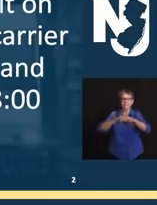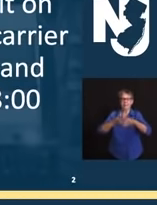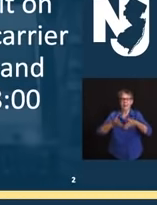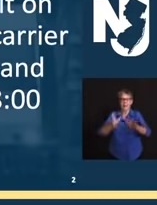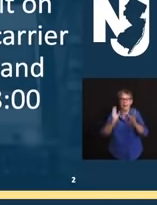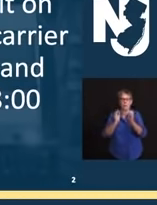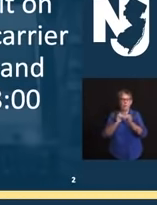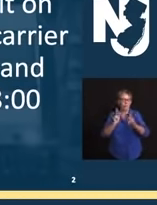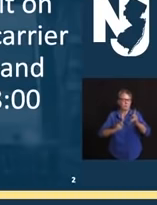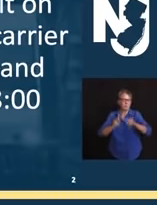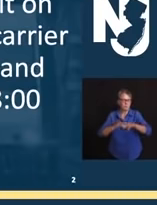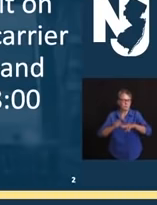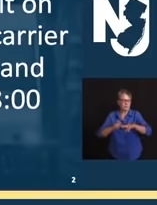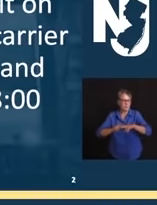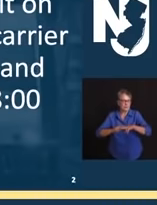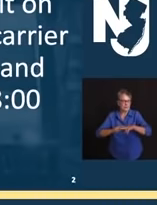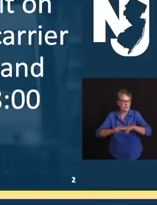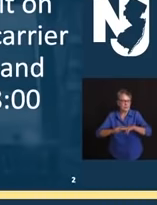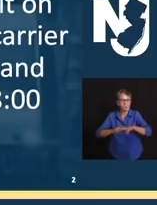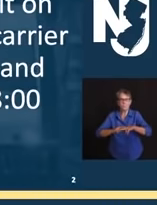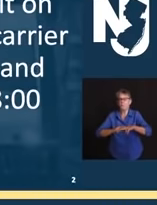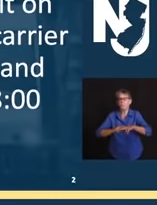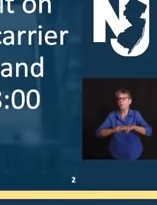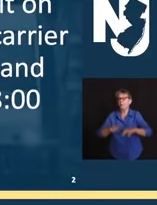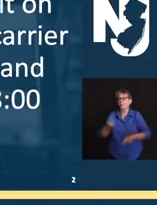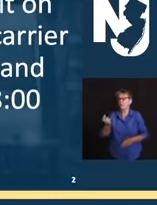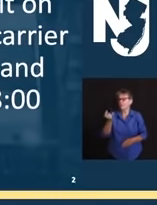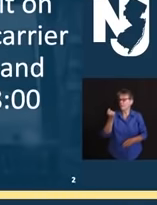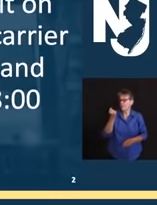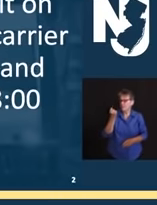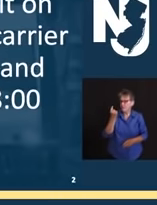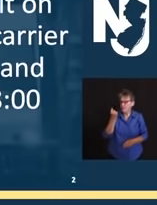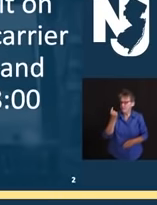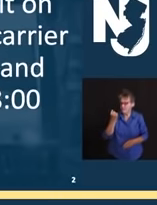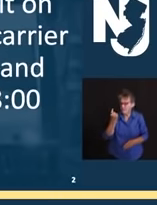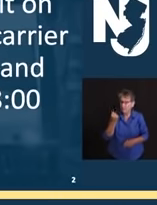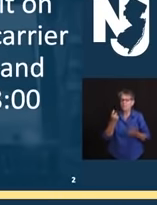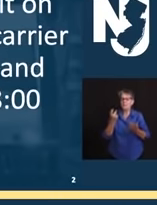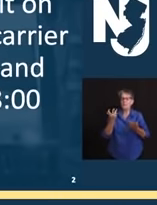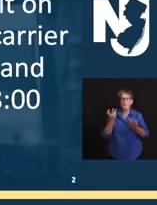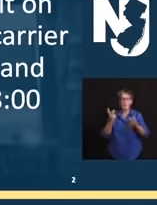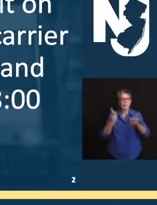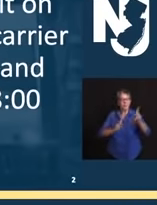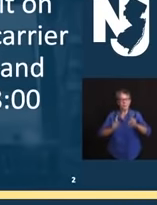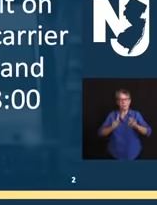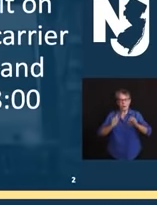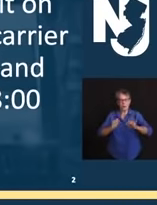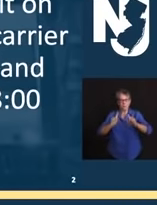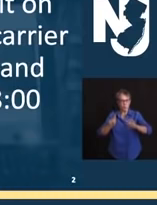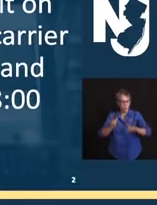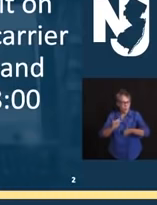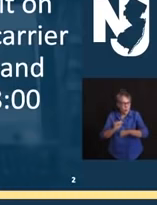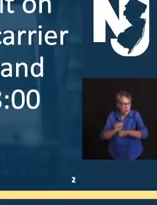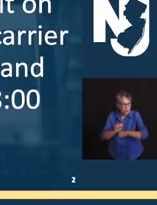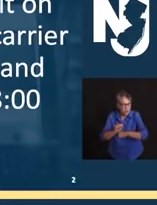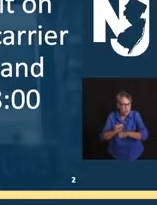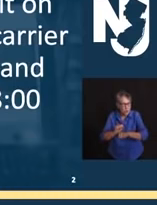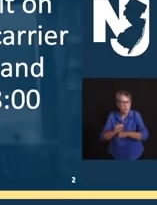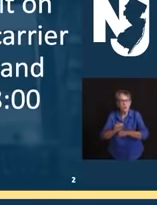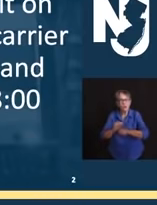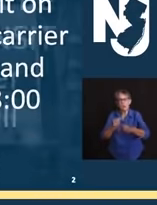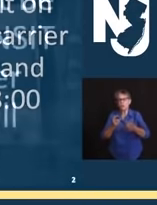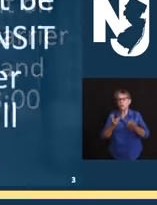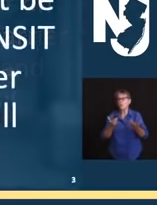to ensure that people are able to get to their jobs and that the system continues operating as efficiently as possible. To